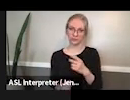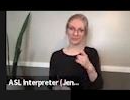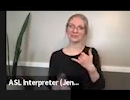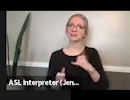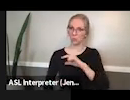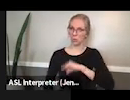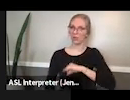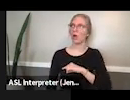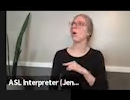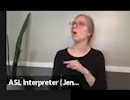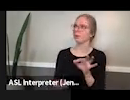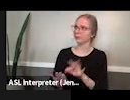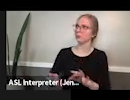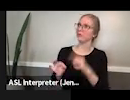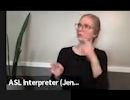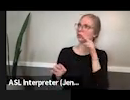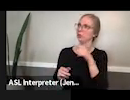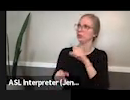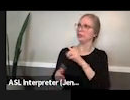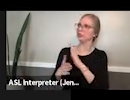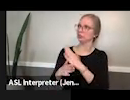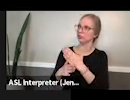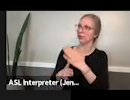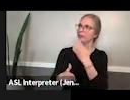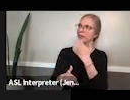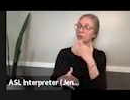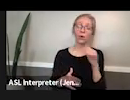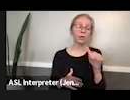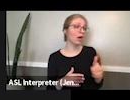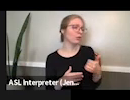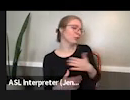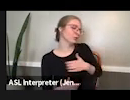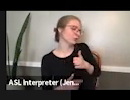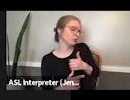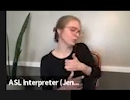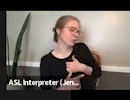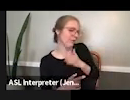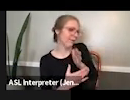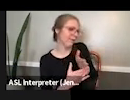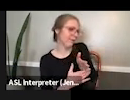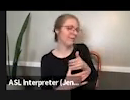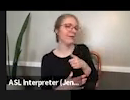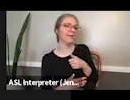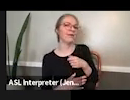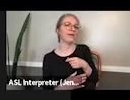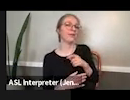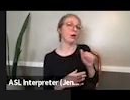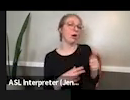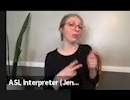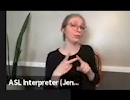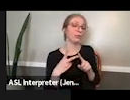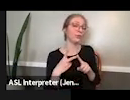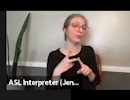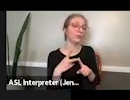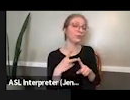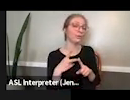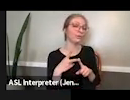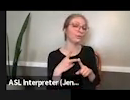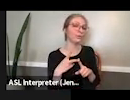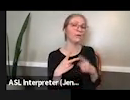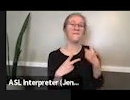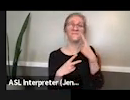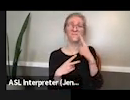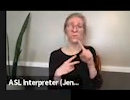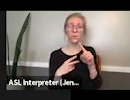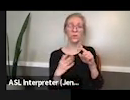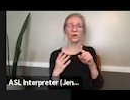share. Thank you. So The other piece too, I'm sorry, the other piece too is that for purposes of